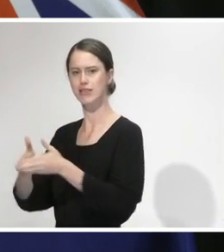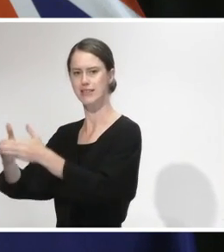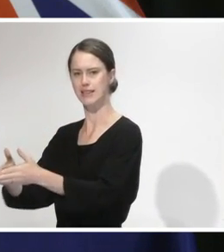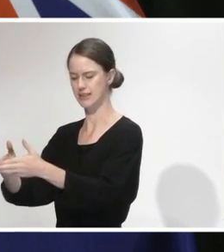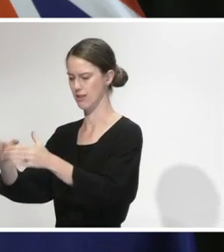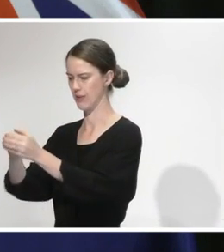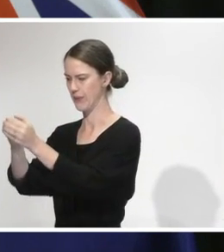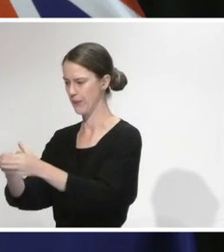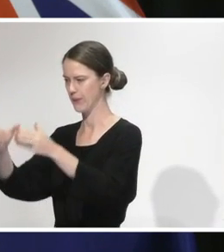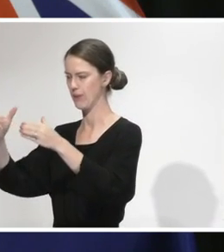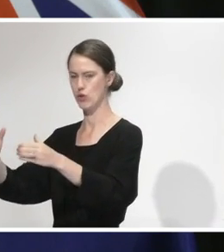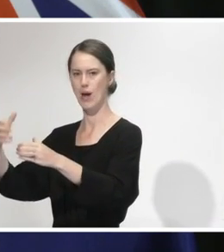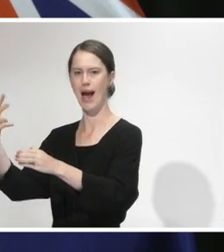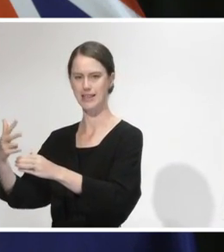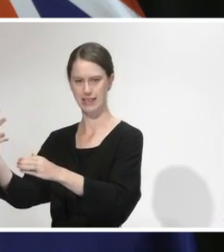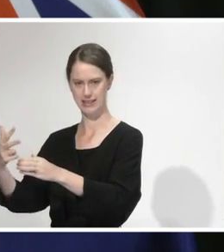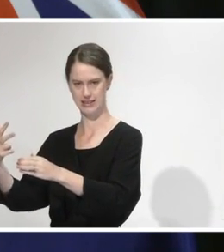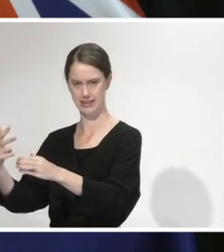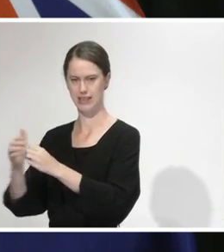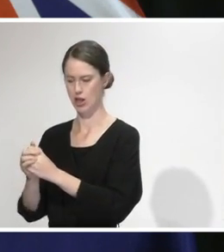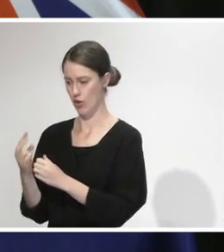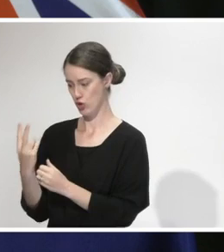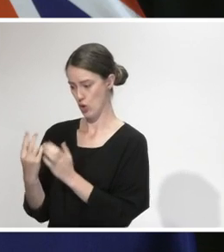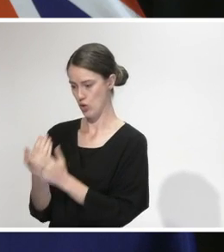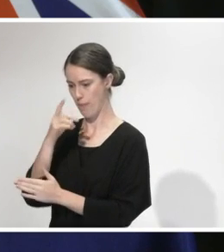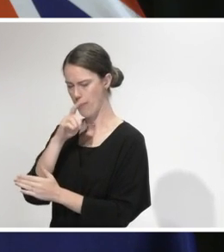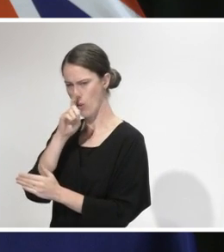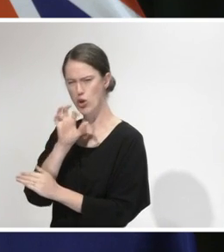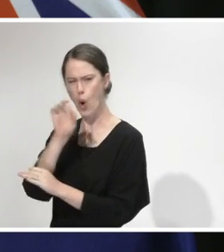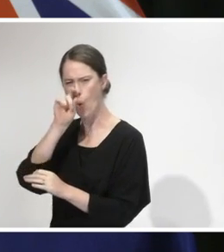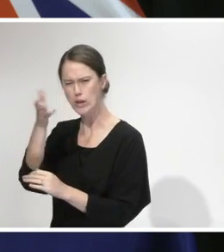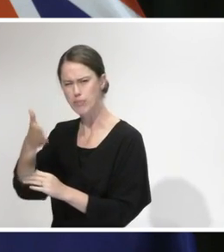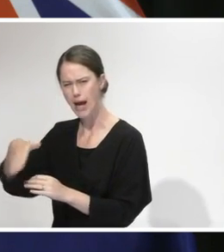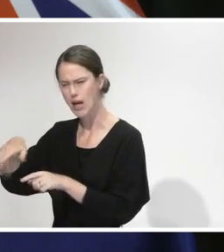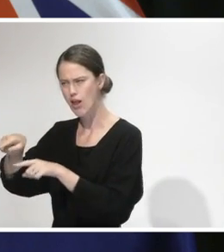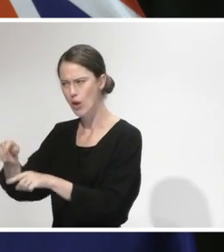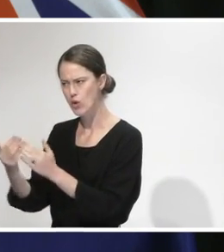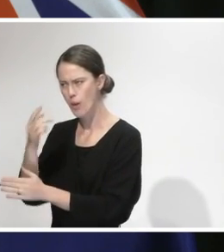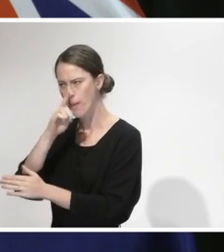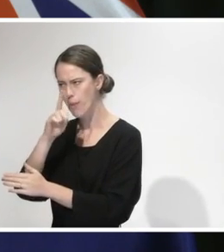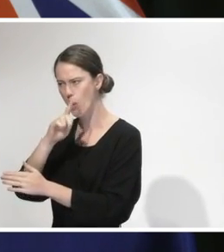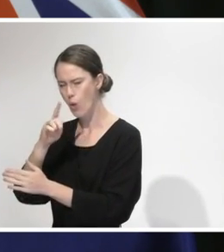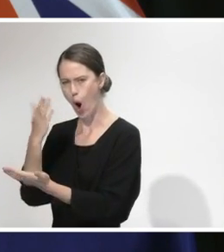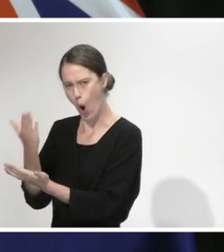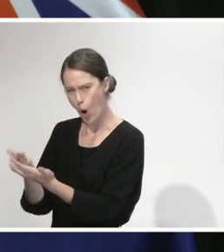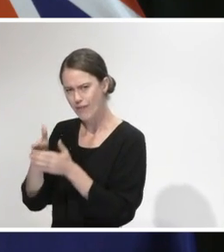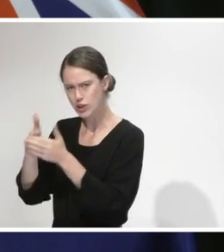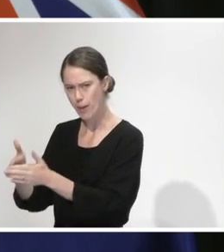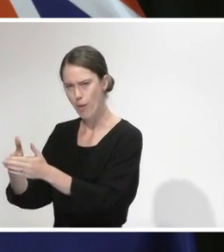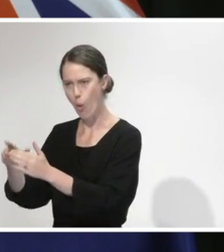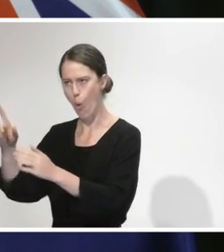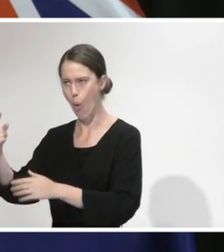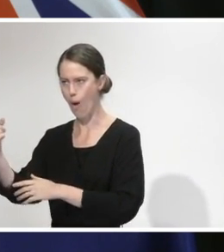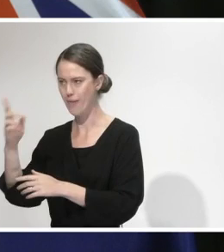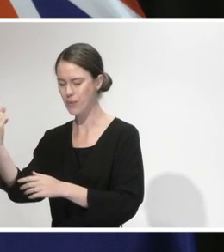on Monday to 18. The 2 new cases are not in the Hawke's Bay, I understand. So are those new cases people who were passengers on the ship, or are